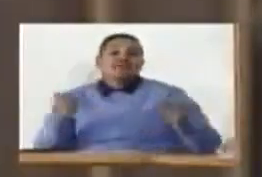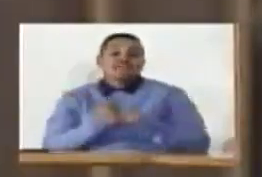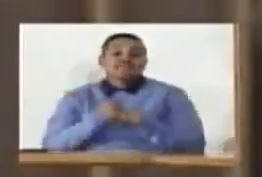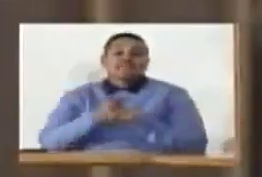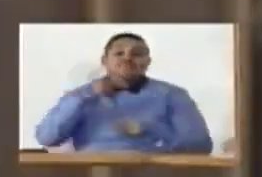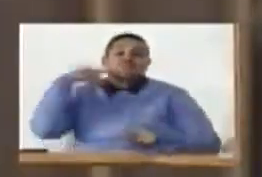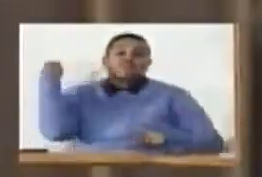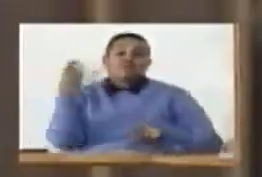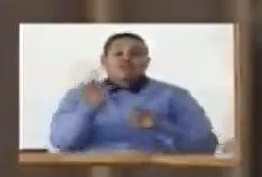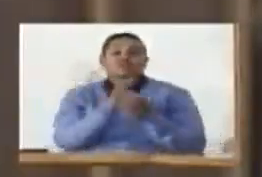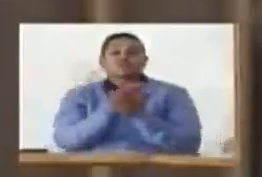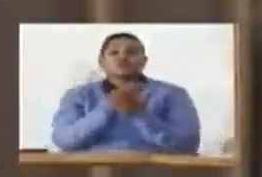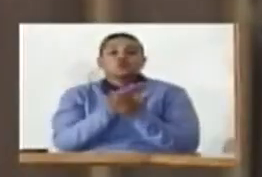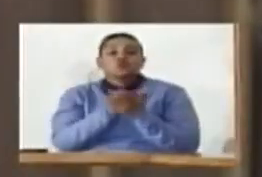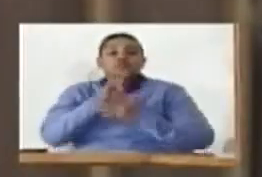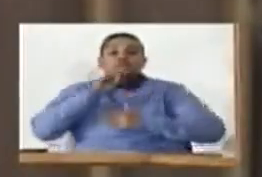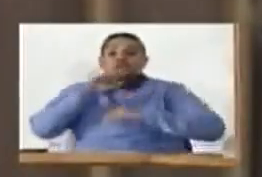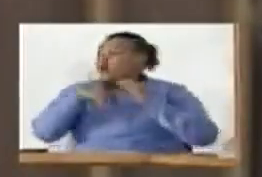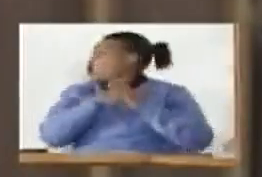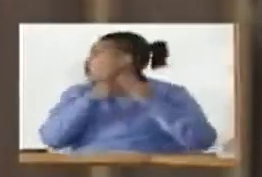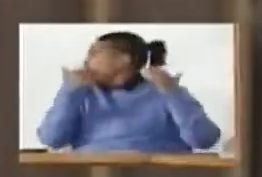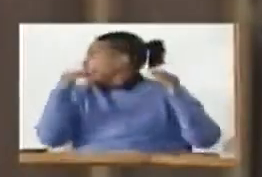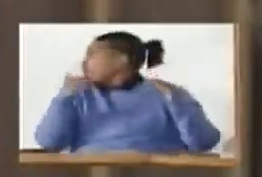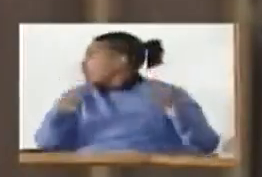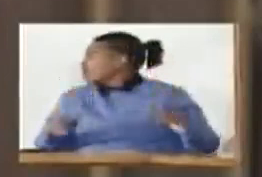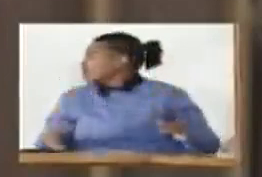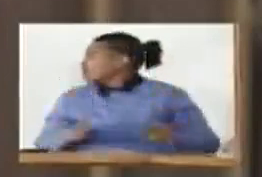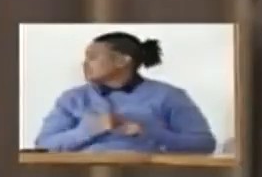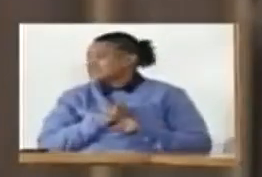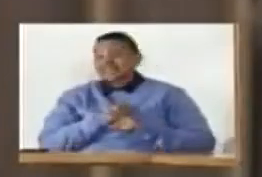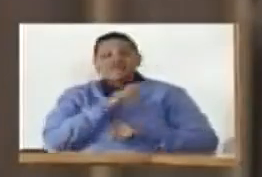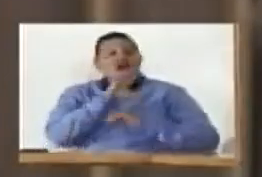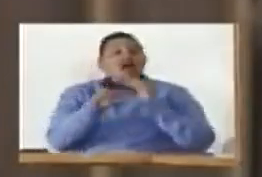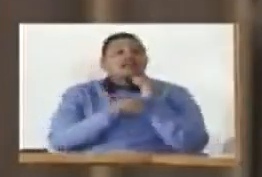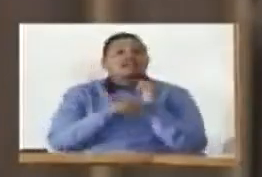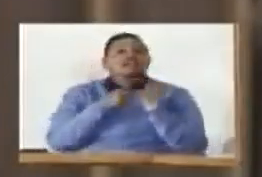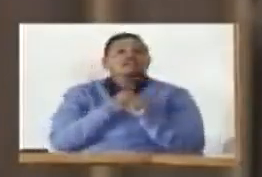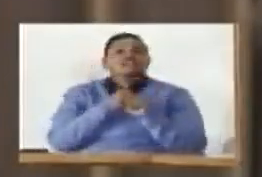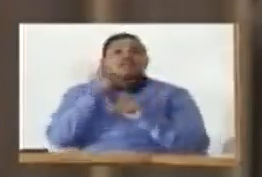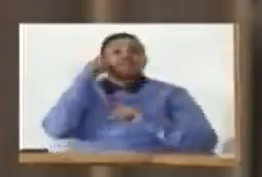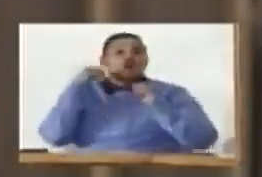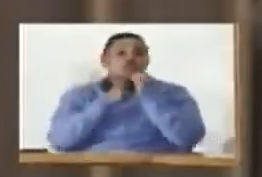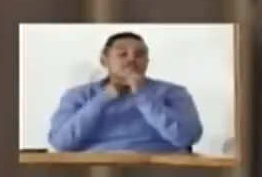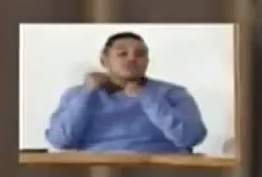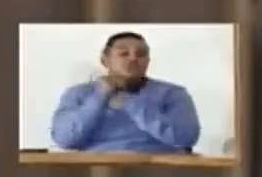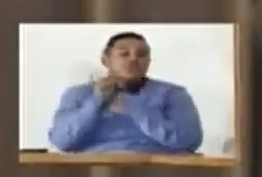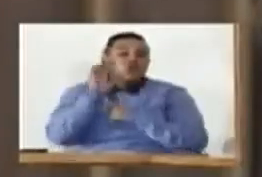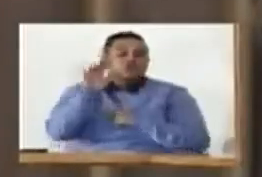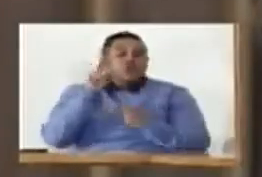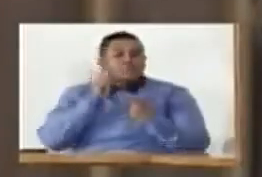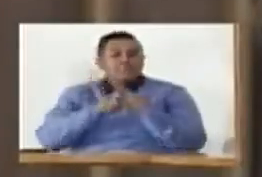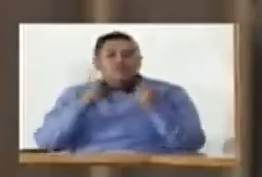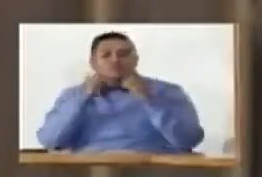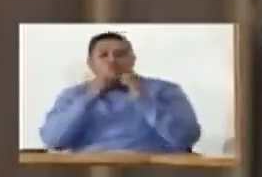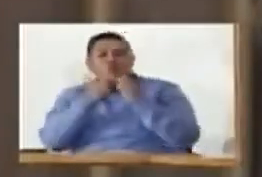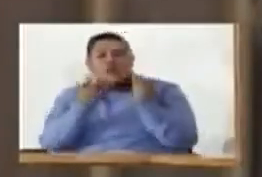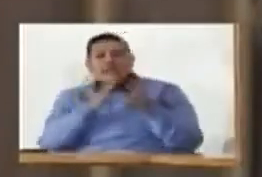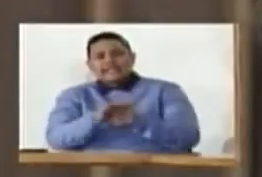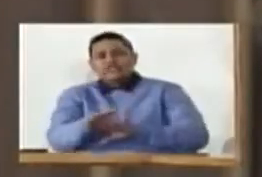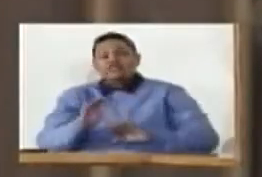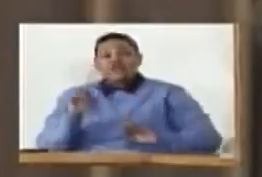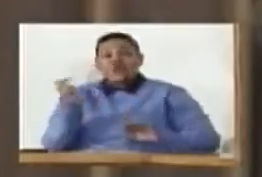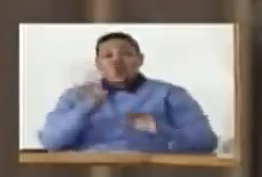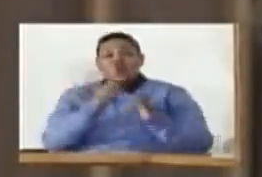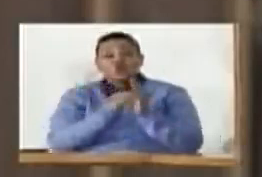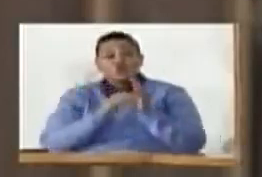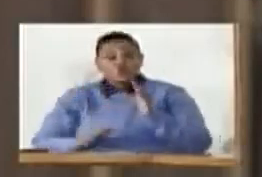provided to schools at all levels. Additionally, in terms of infrastructure and to further integrate all